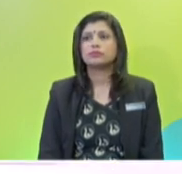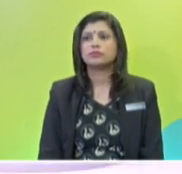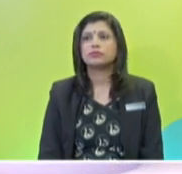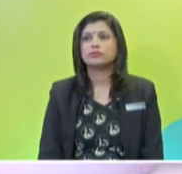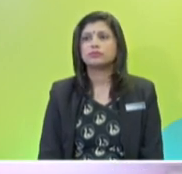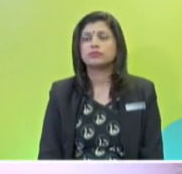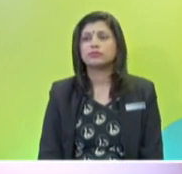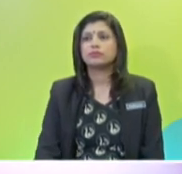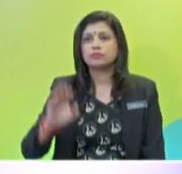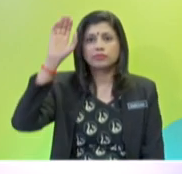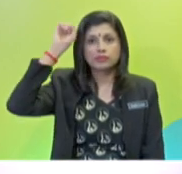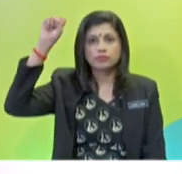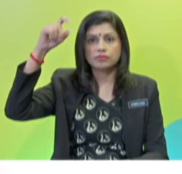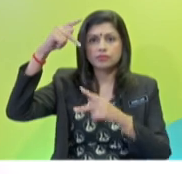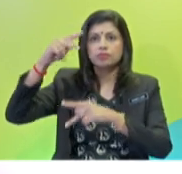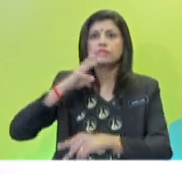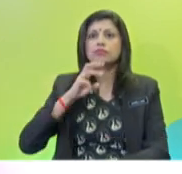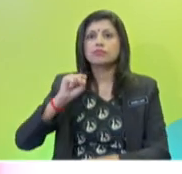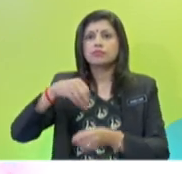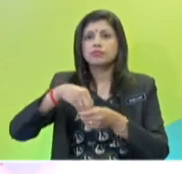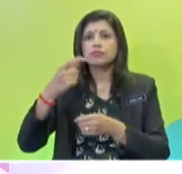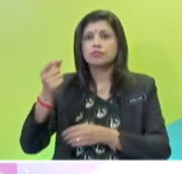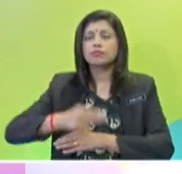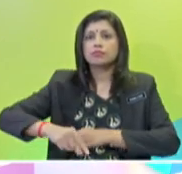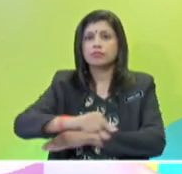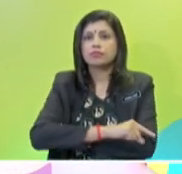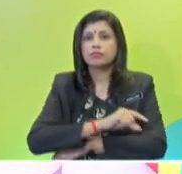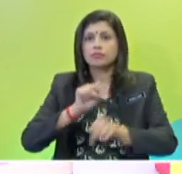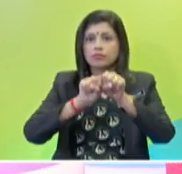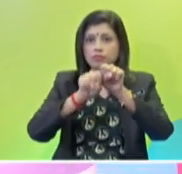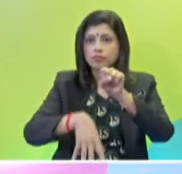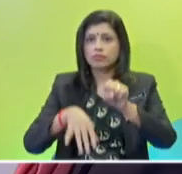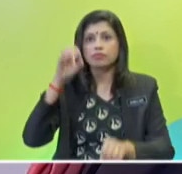His present was in the garden, so he quickly ran to the garden.